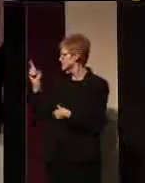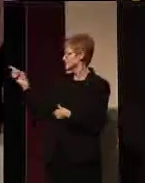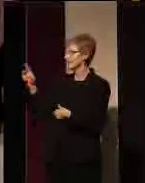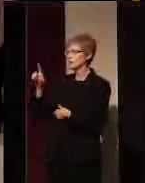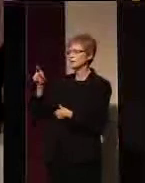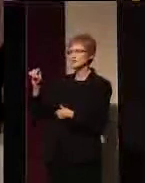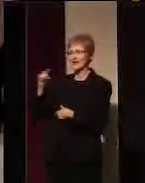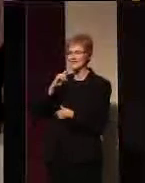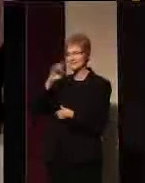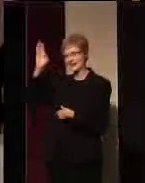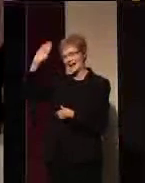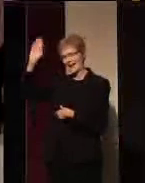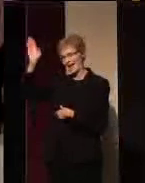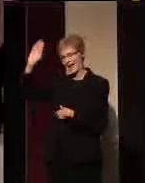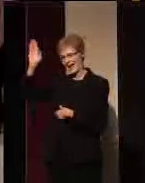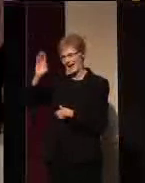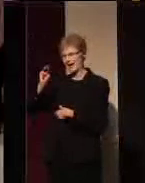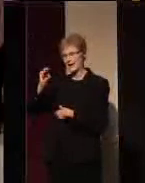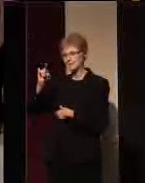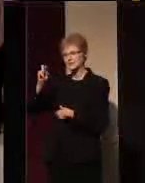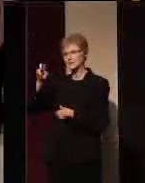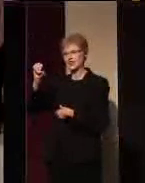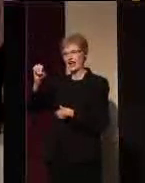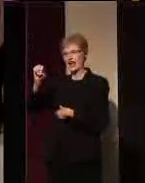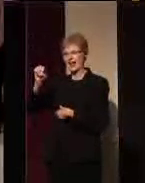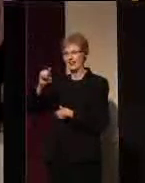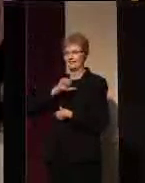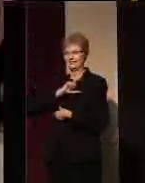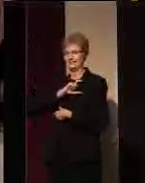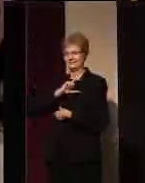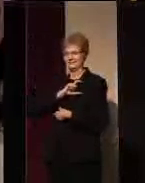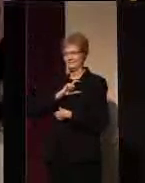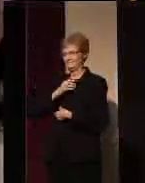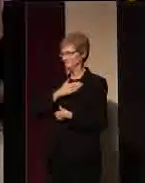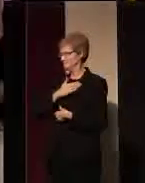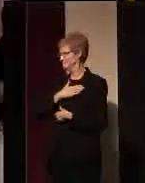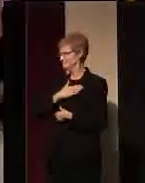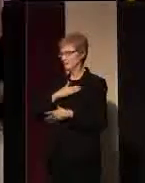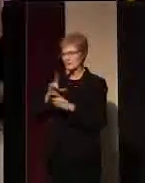Say hi, everybody. Way to put her on the spot.